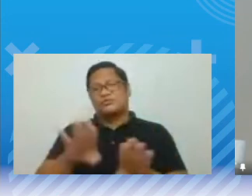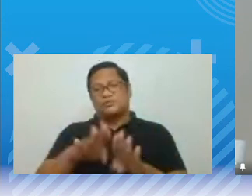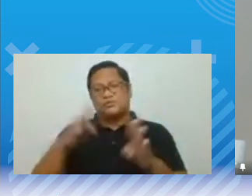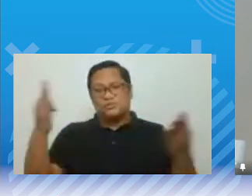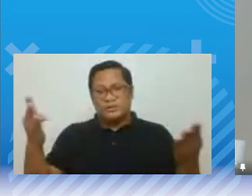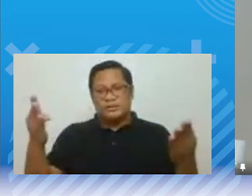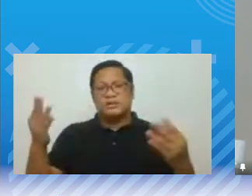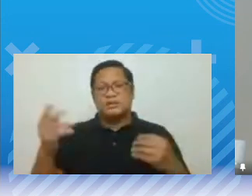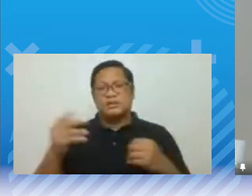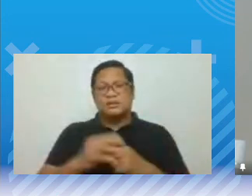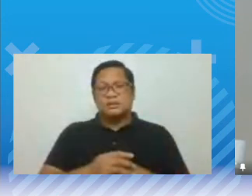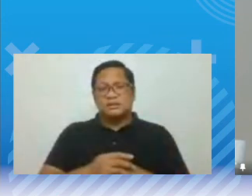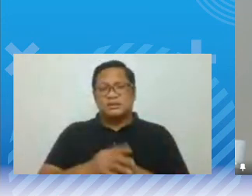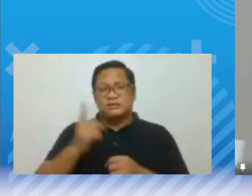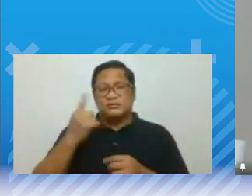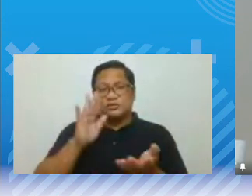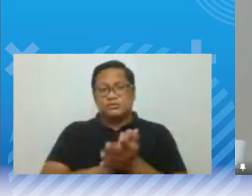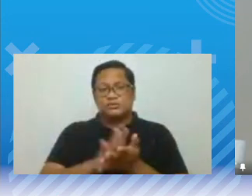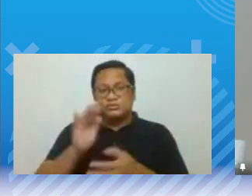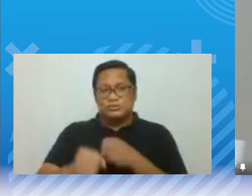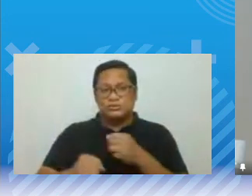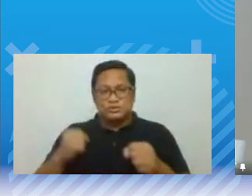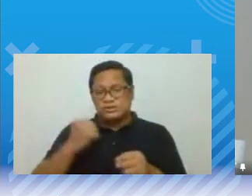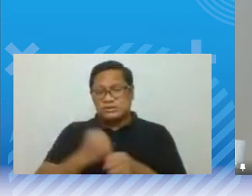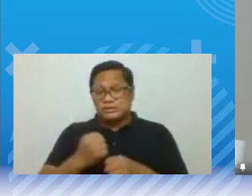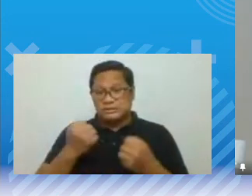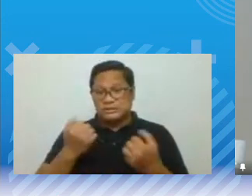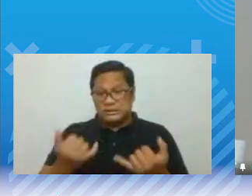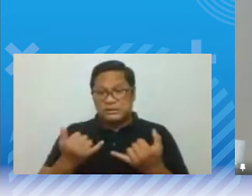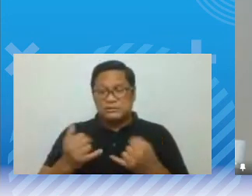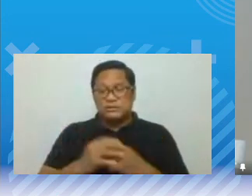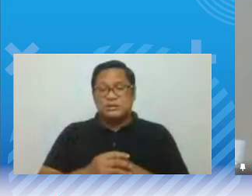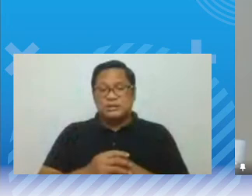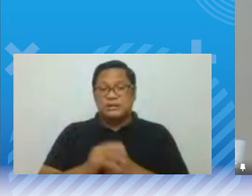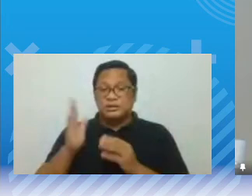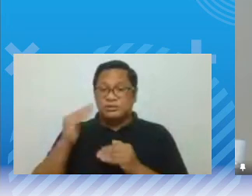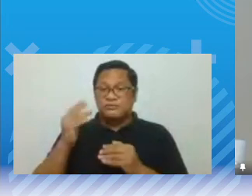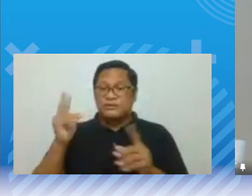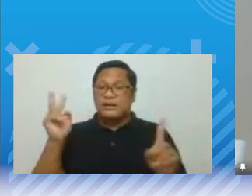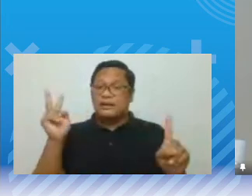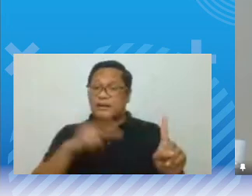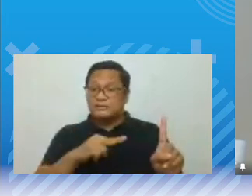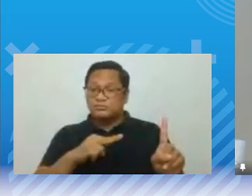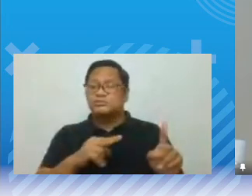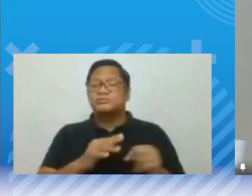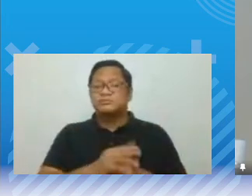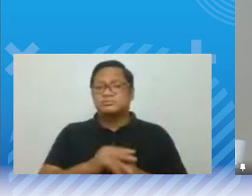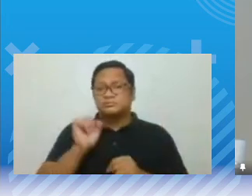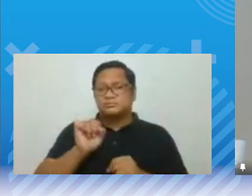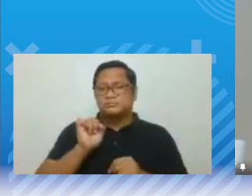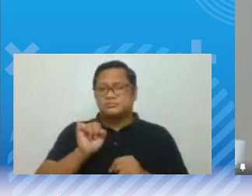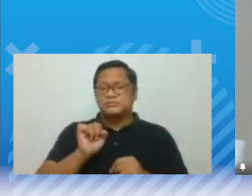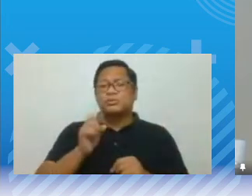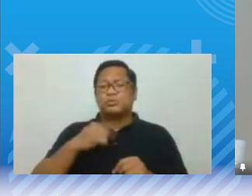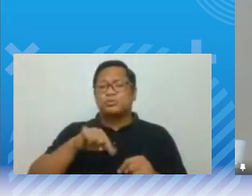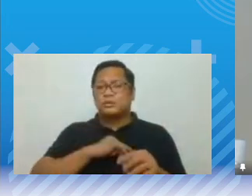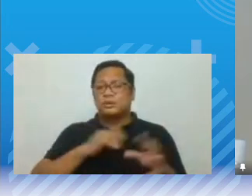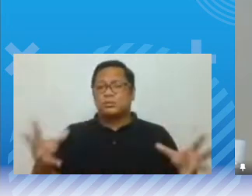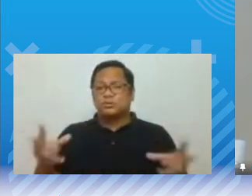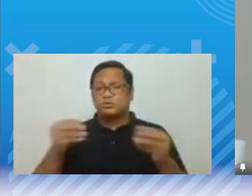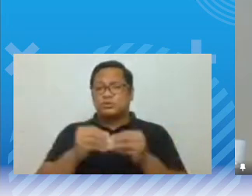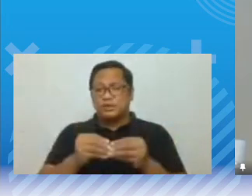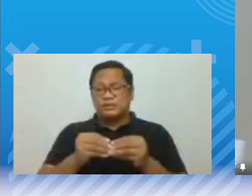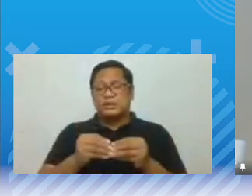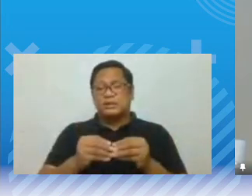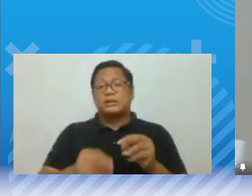ng school year po na ito. And maybe last point, as we put together yung